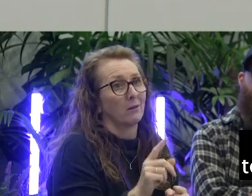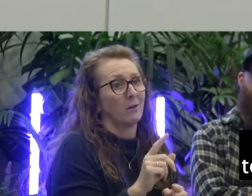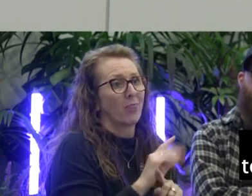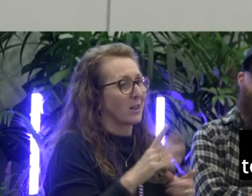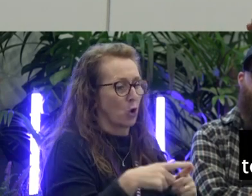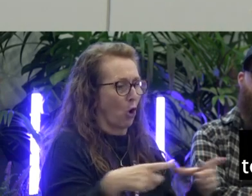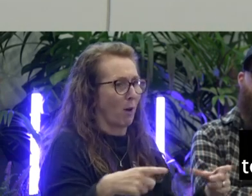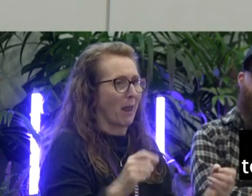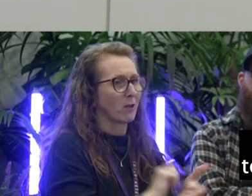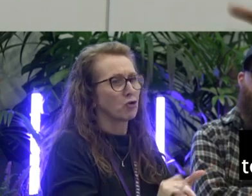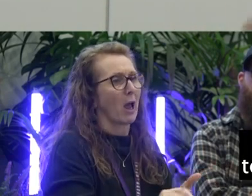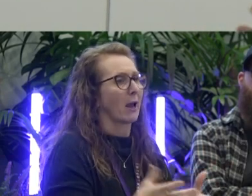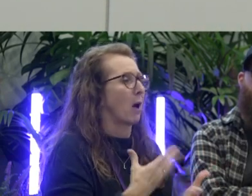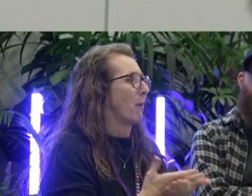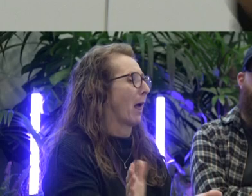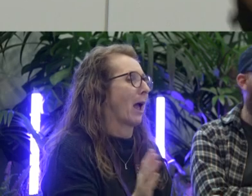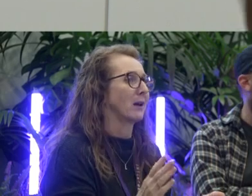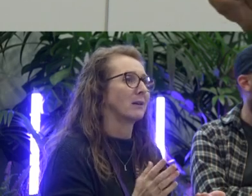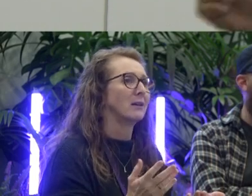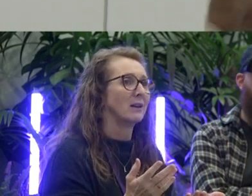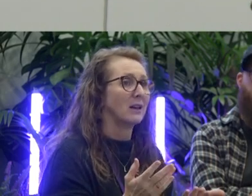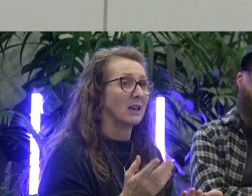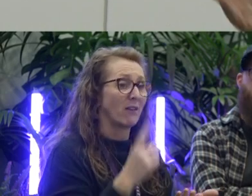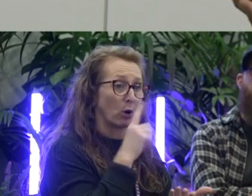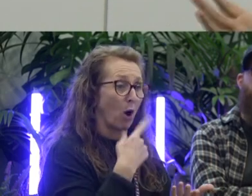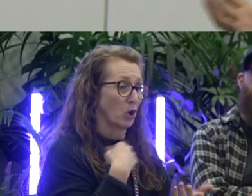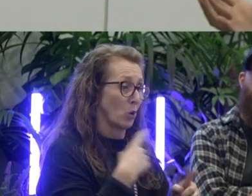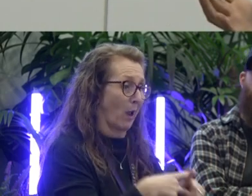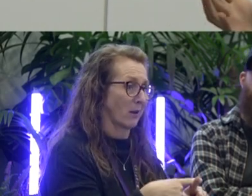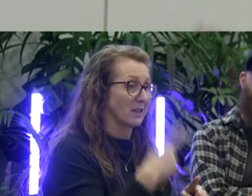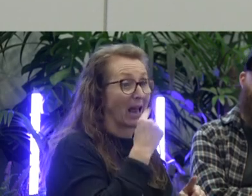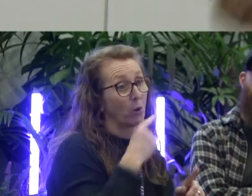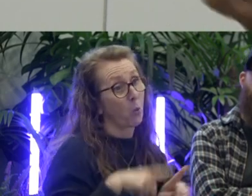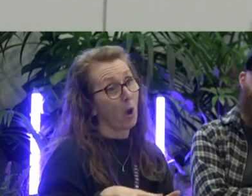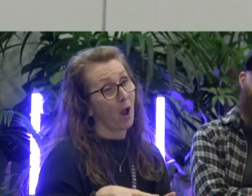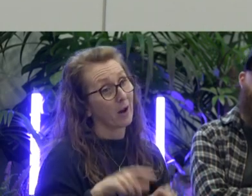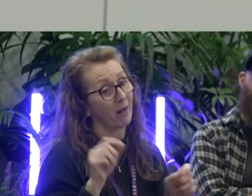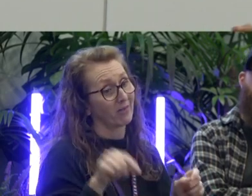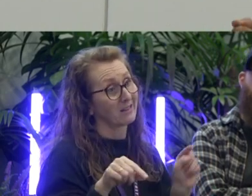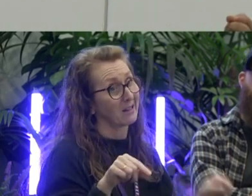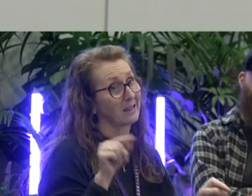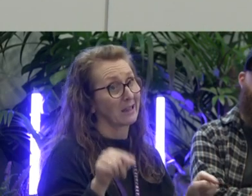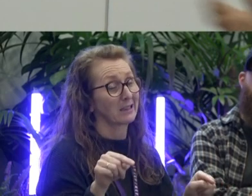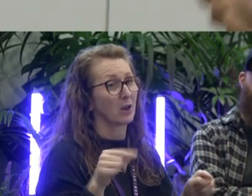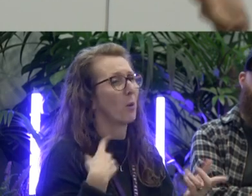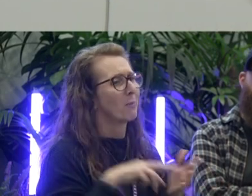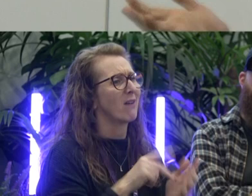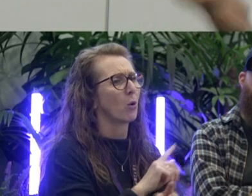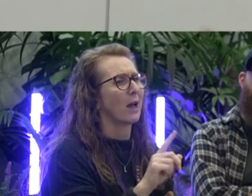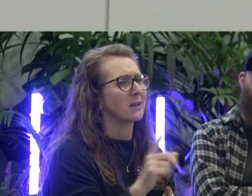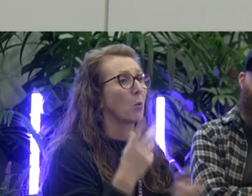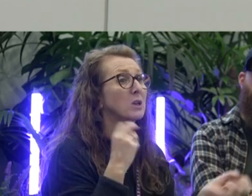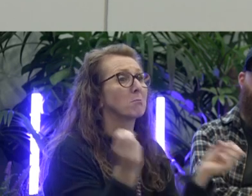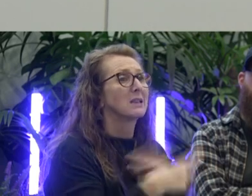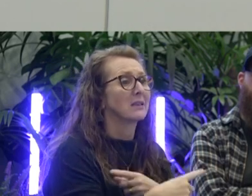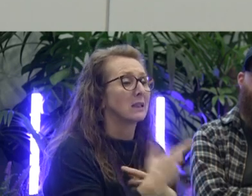check to park everything for later either. If you can't do X, can you do Y? What is your plan for later? What's missing that means that